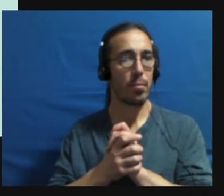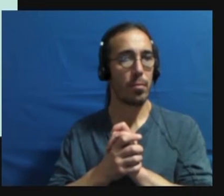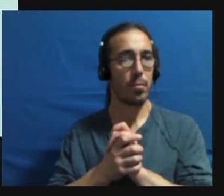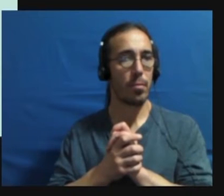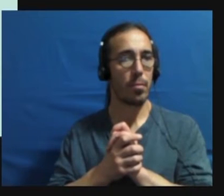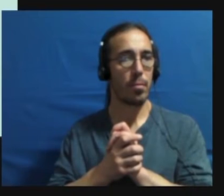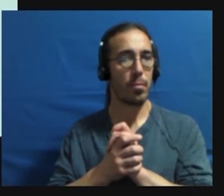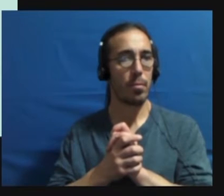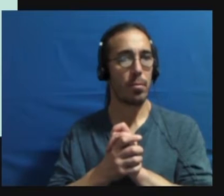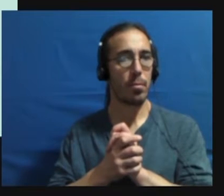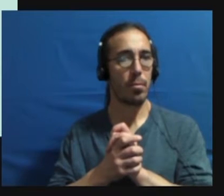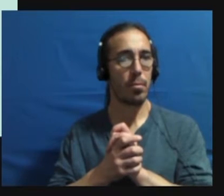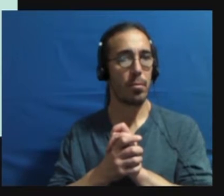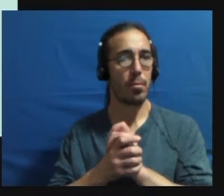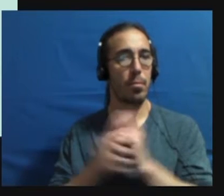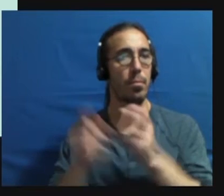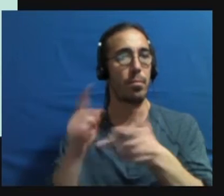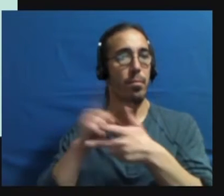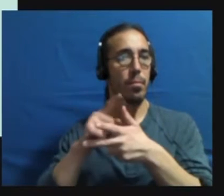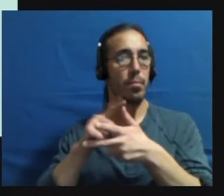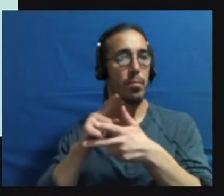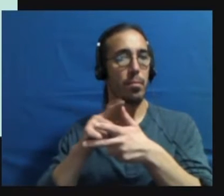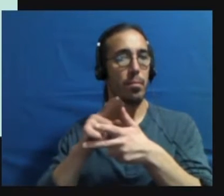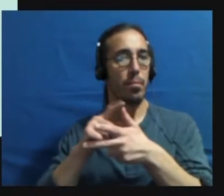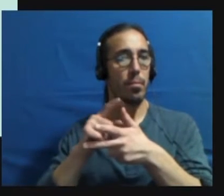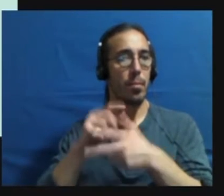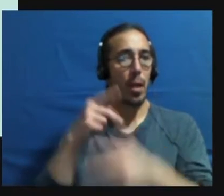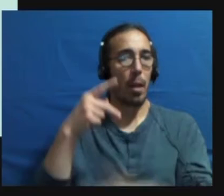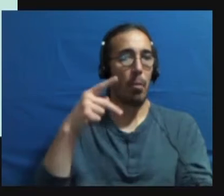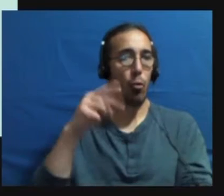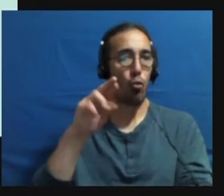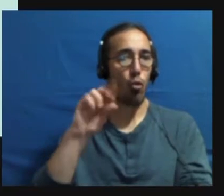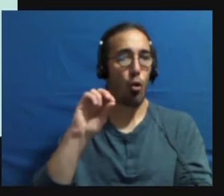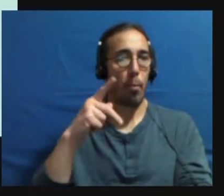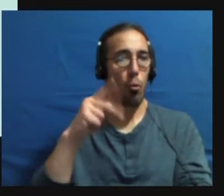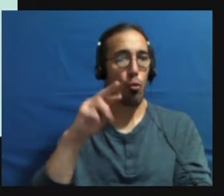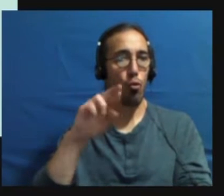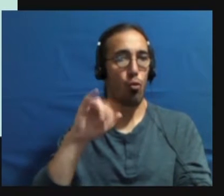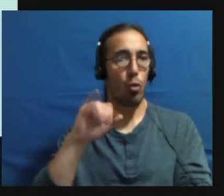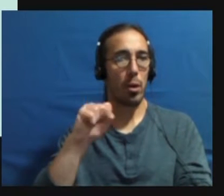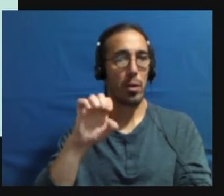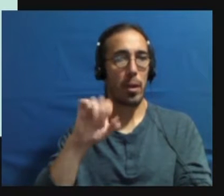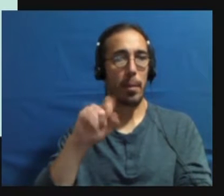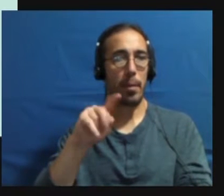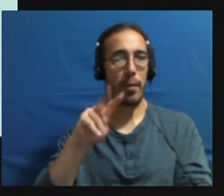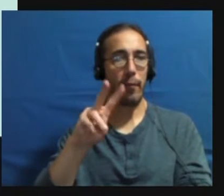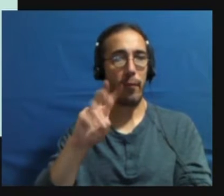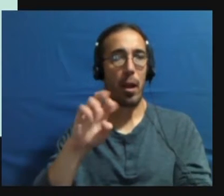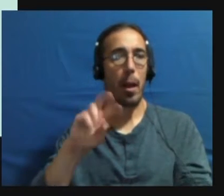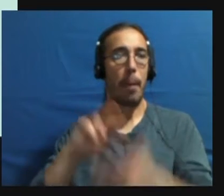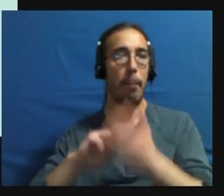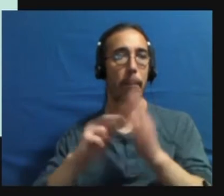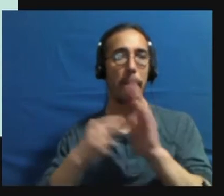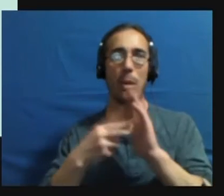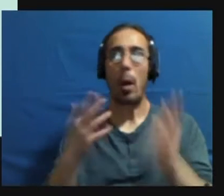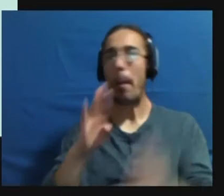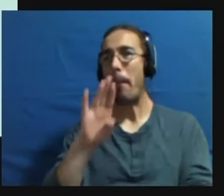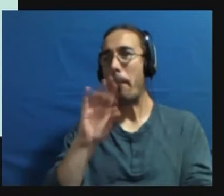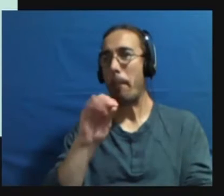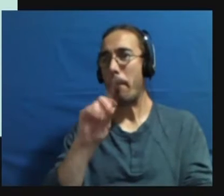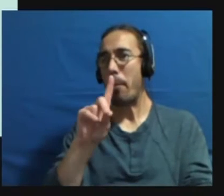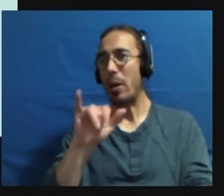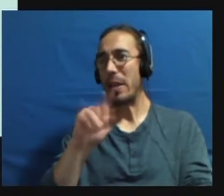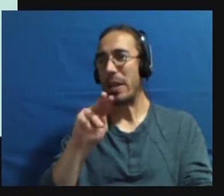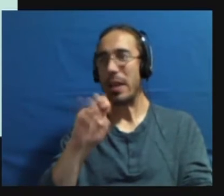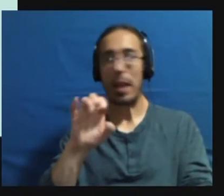here. The first one is the proprioceptive sense, which is sometimes thought of as bodiness. This sense lets